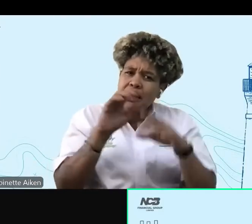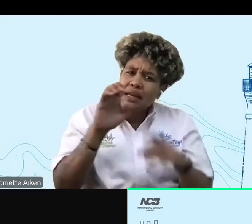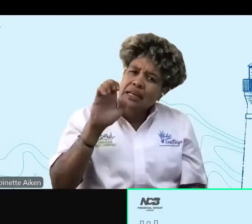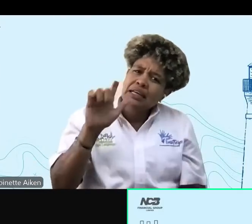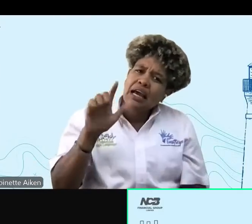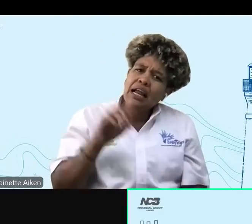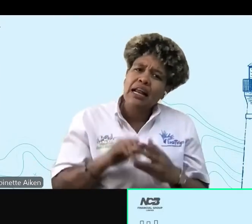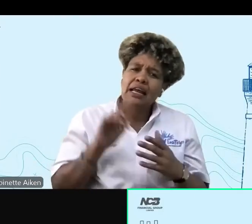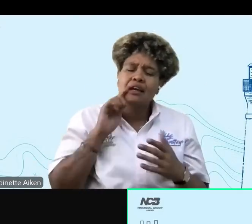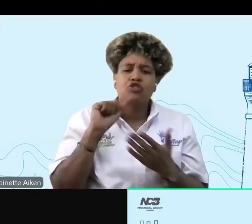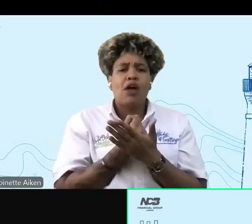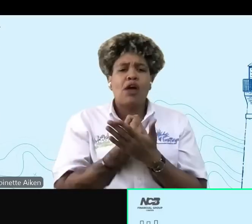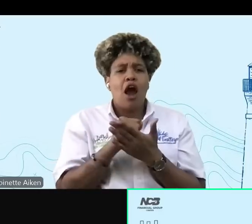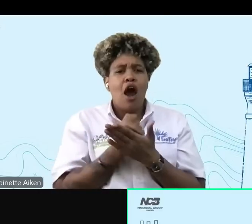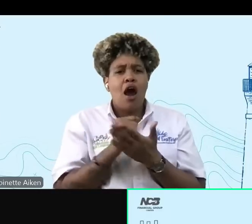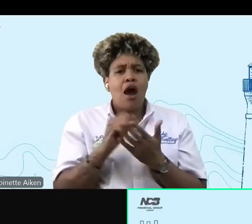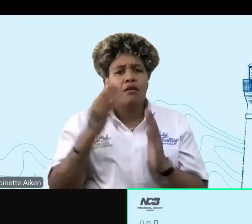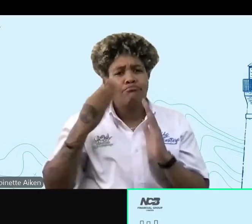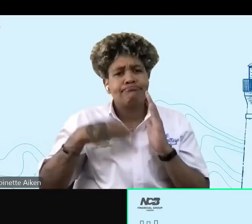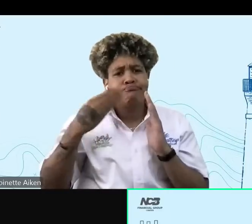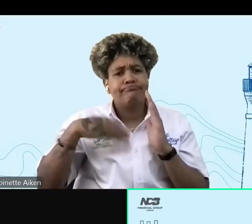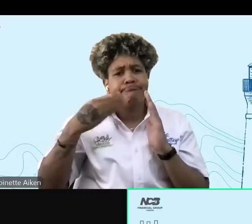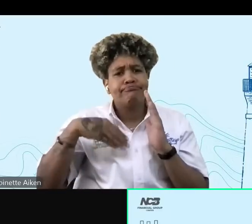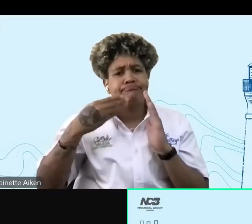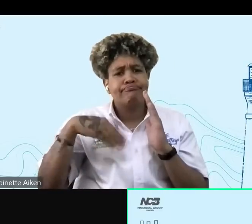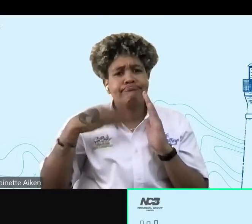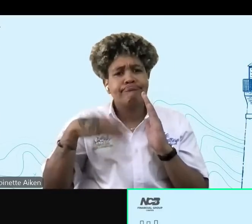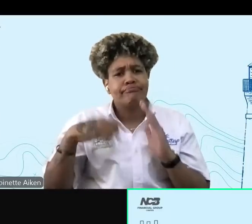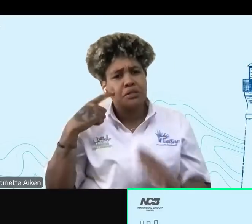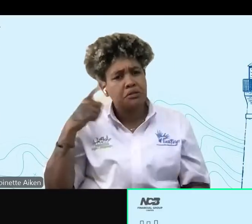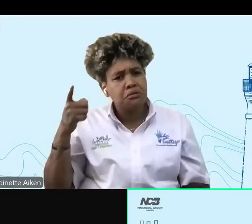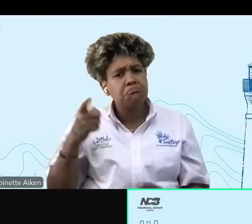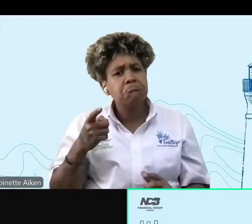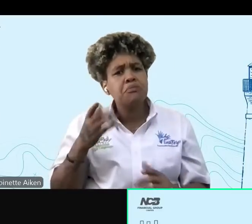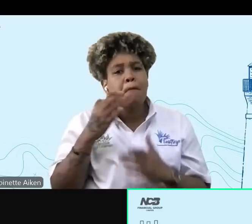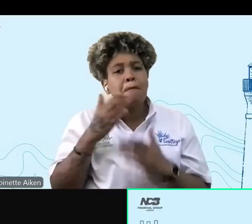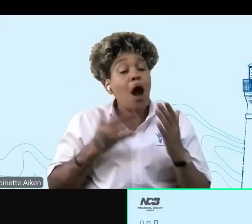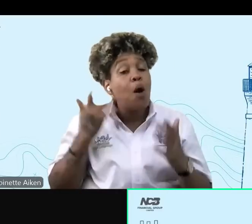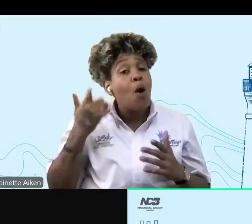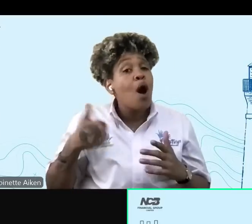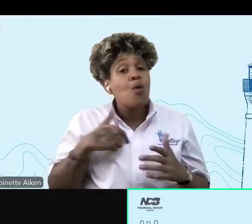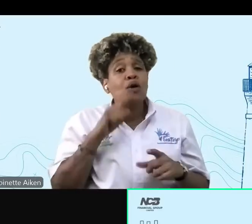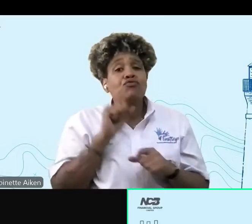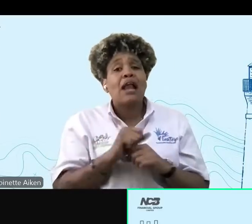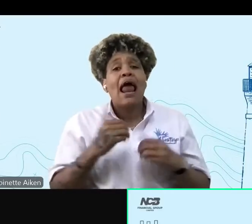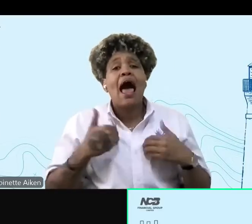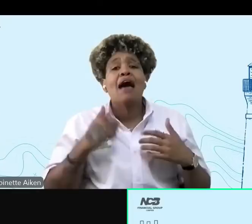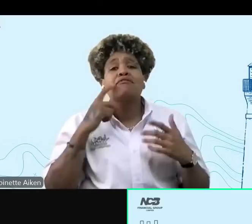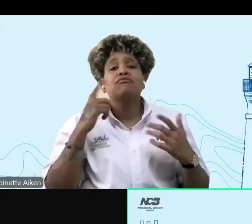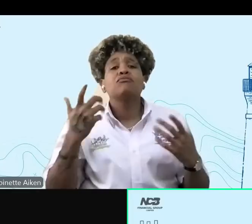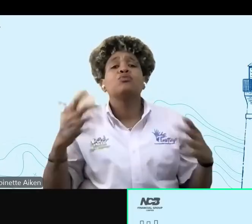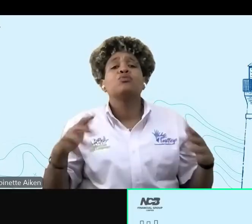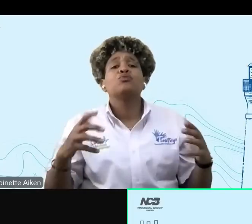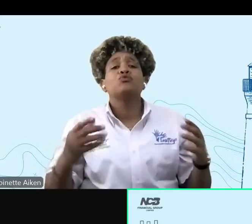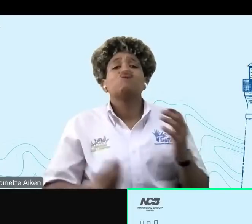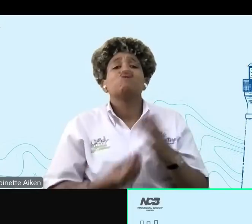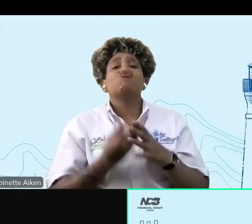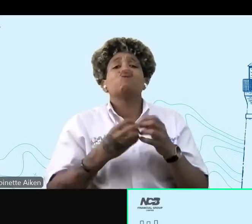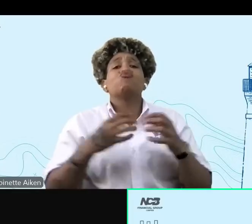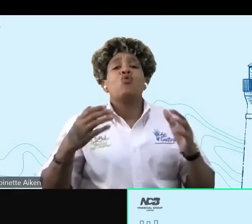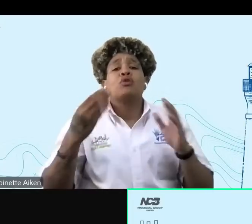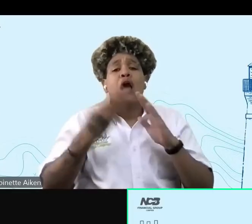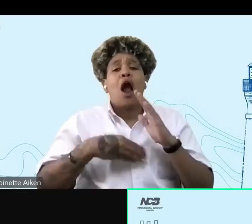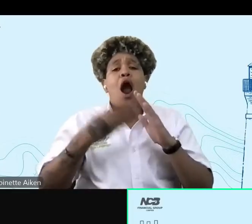in the credit card portfolio. That is in part because we've had a very significant growth in that